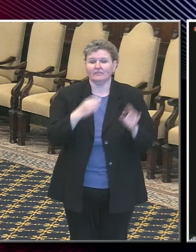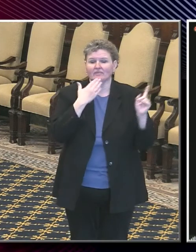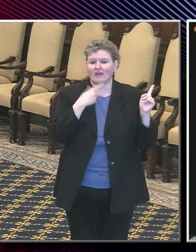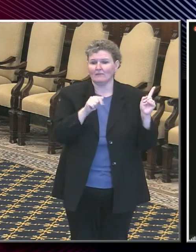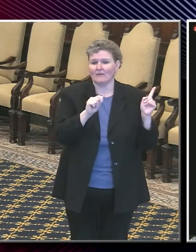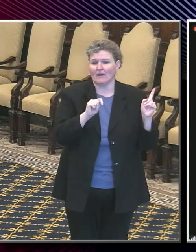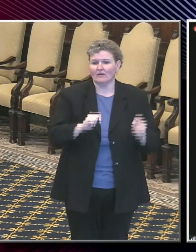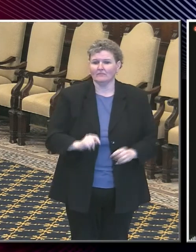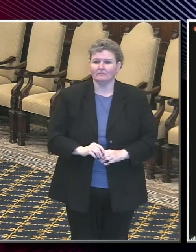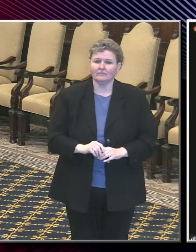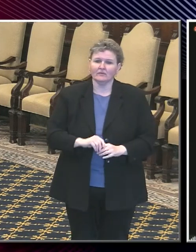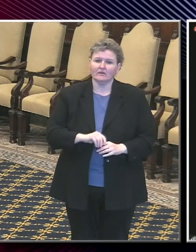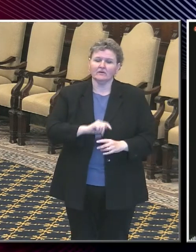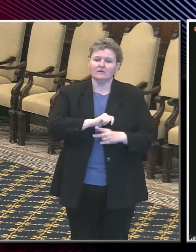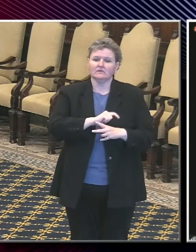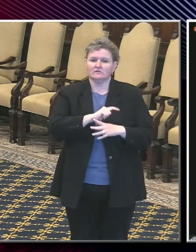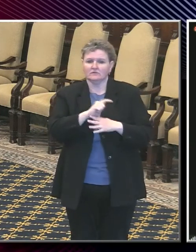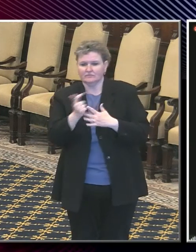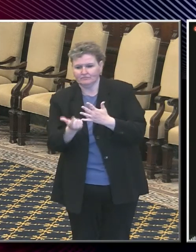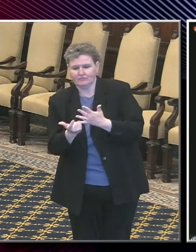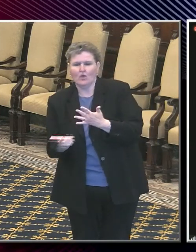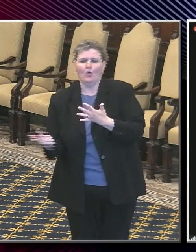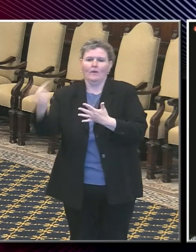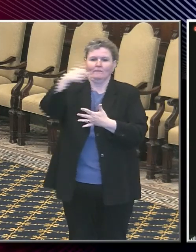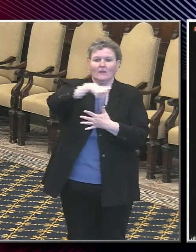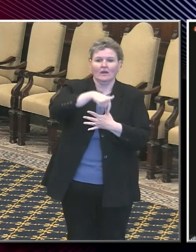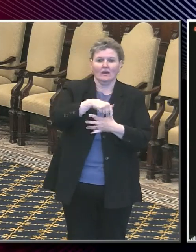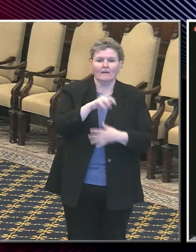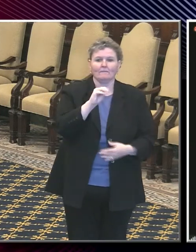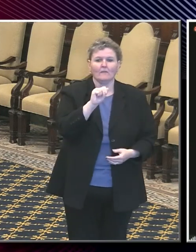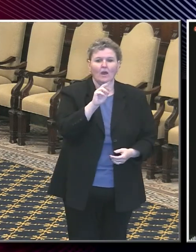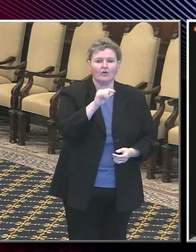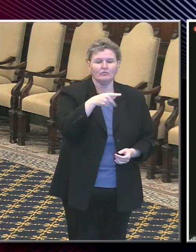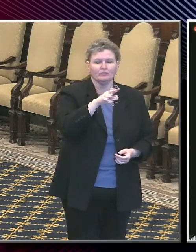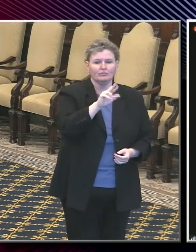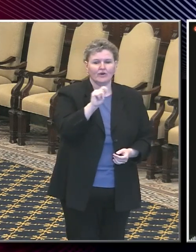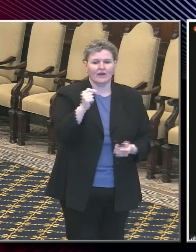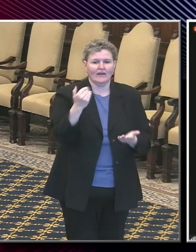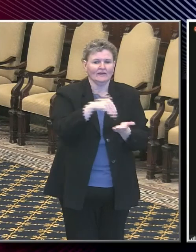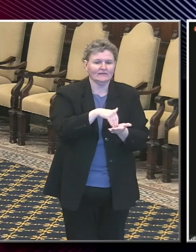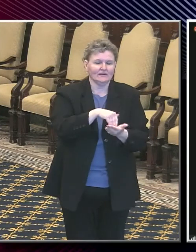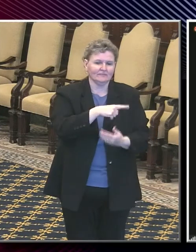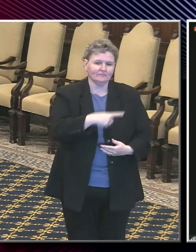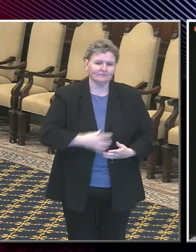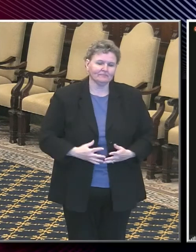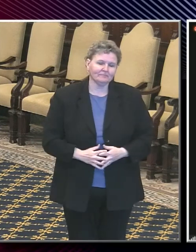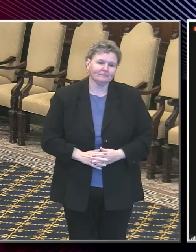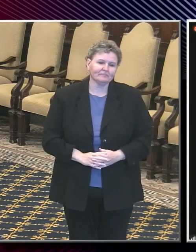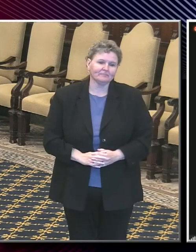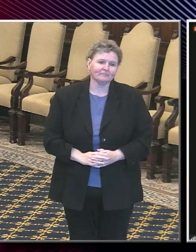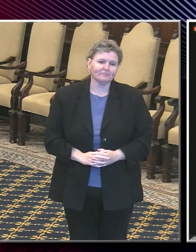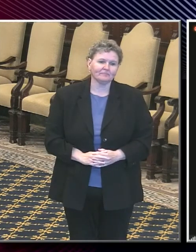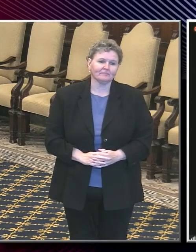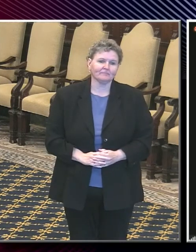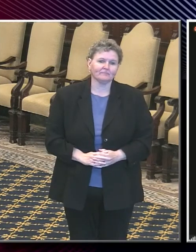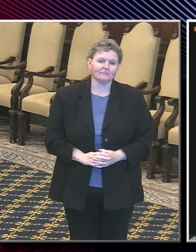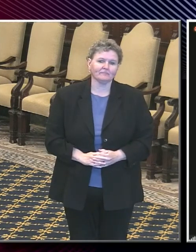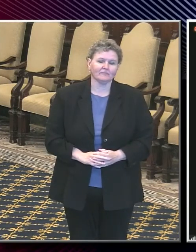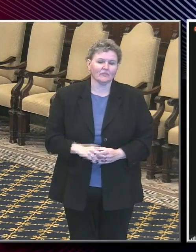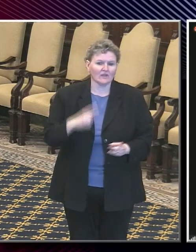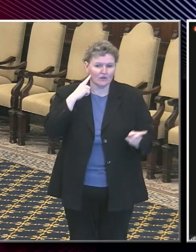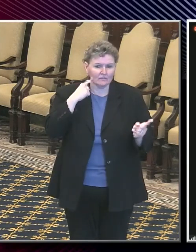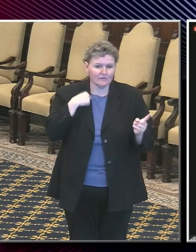Thanks. The city commissioners today approved or sent to the state a plan for election day that includes in-person voting,